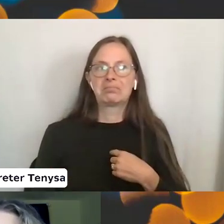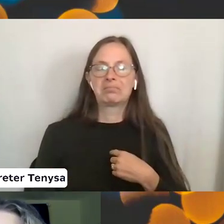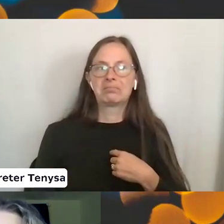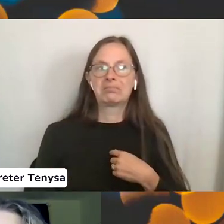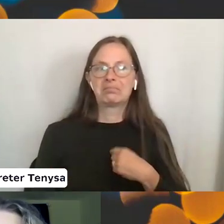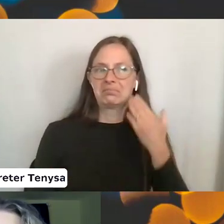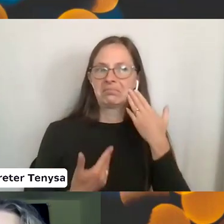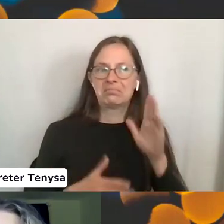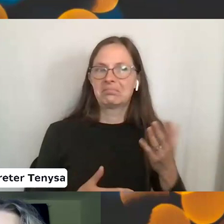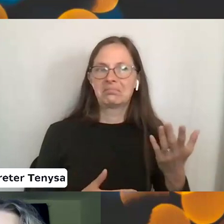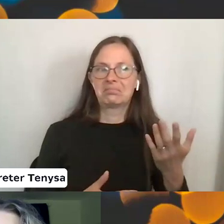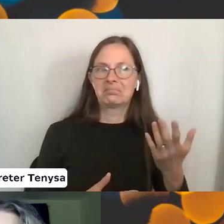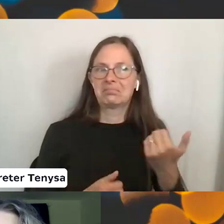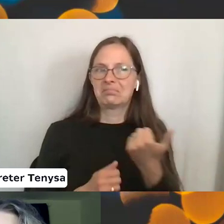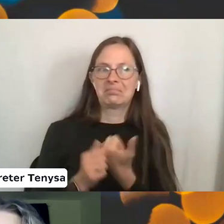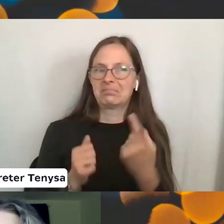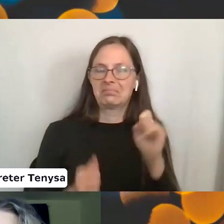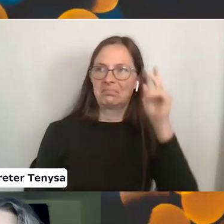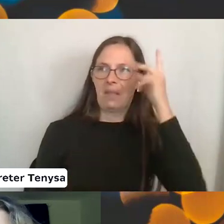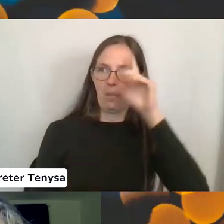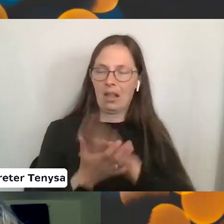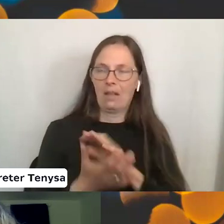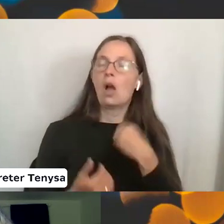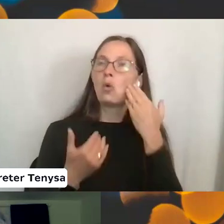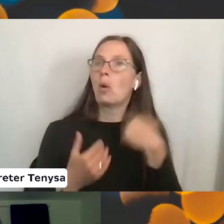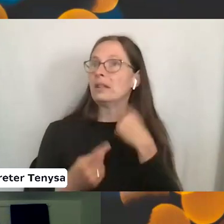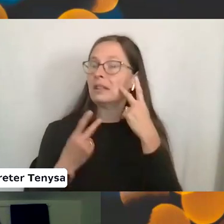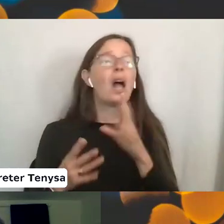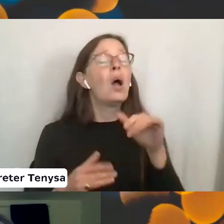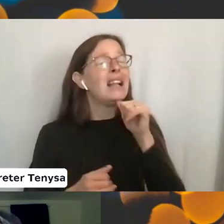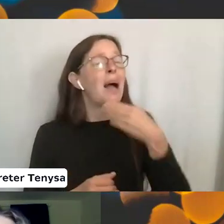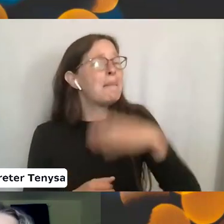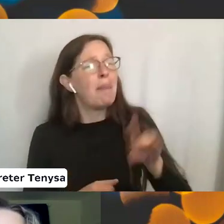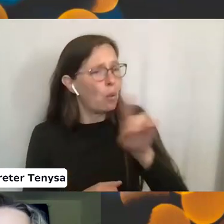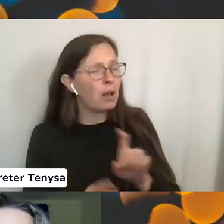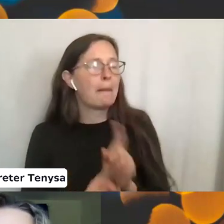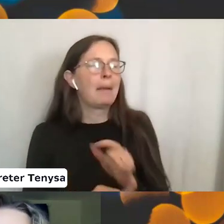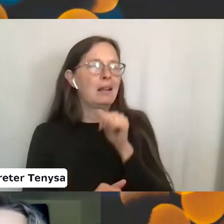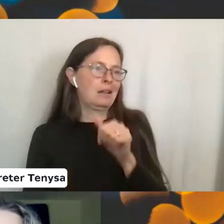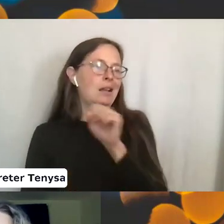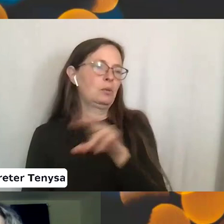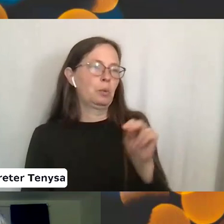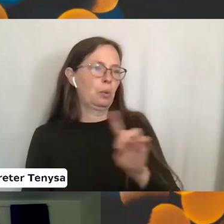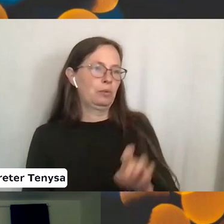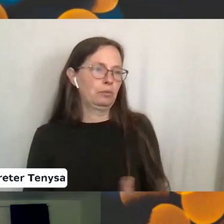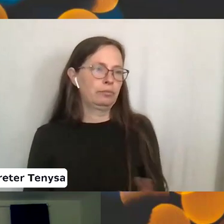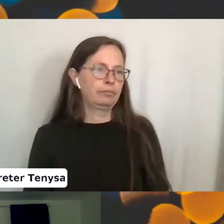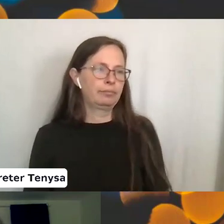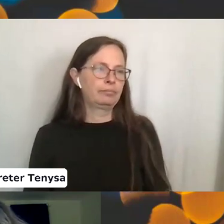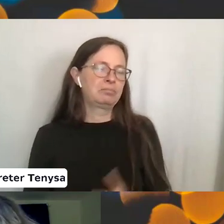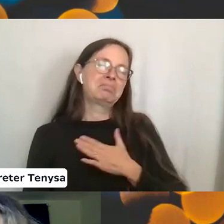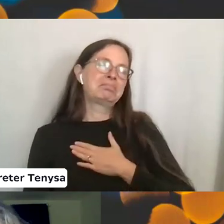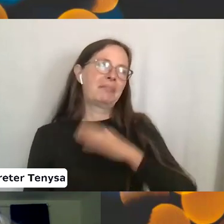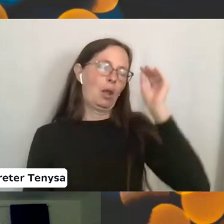what anybody's political beliefs are. I know what I see. Not a terrible question, just like, not a yes/no question. Just not, just in my